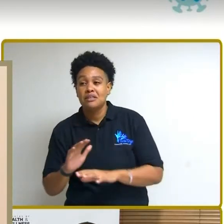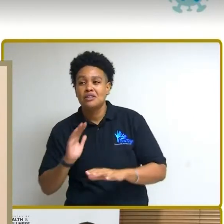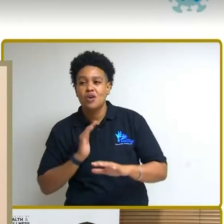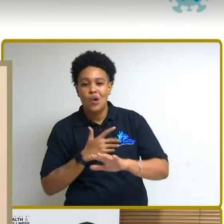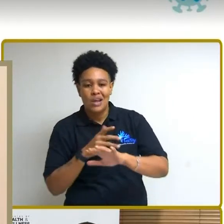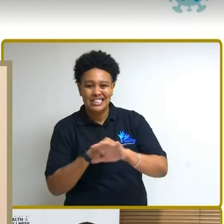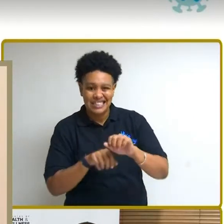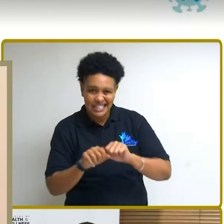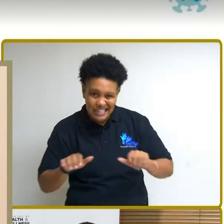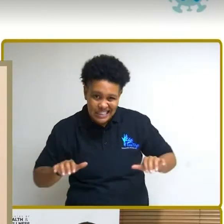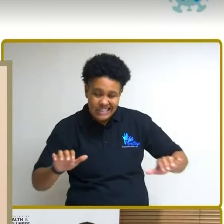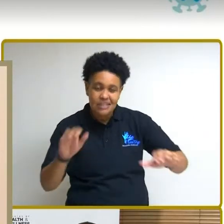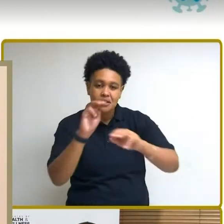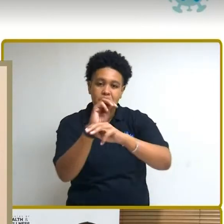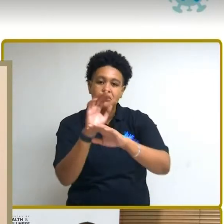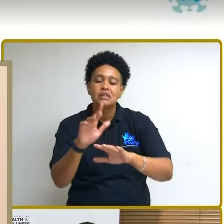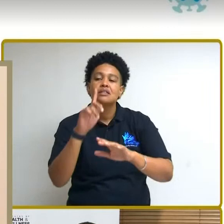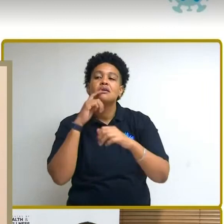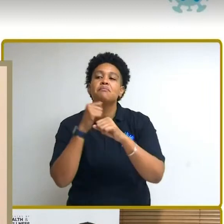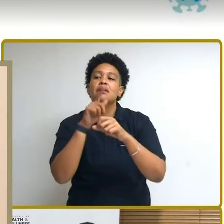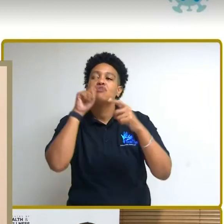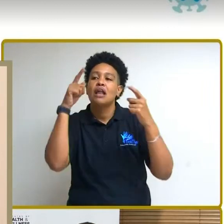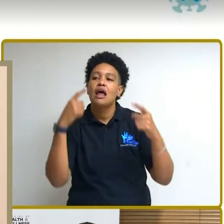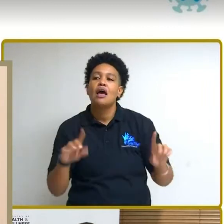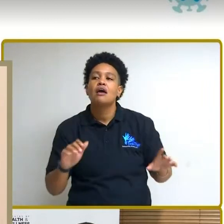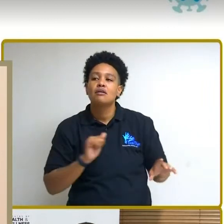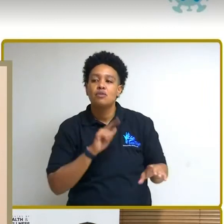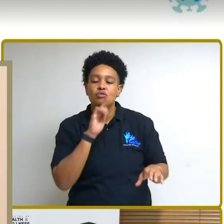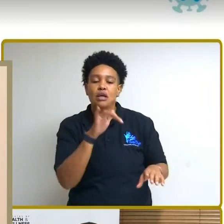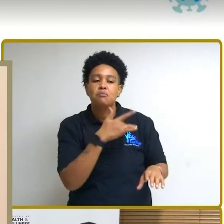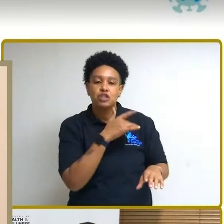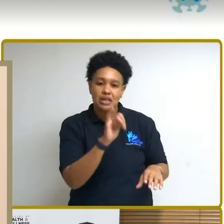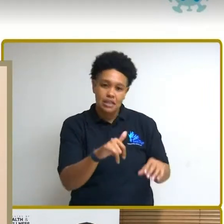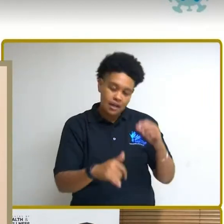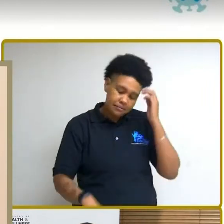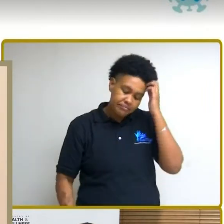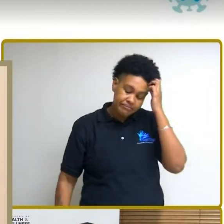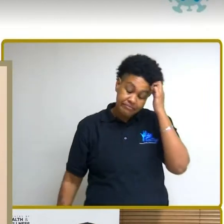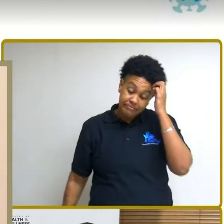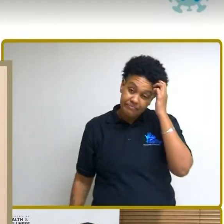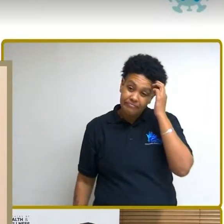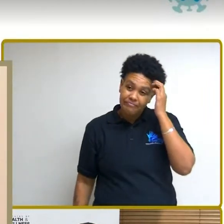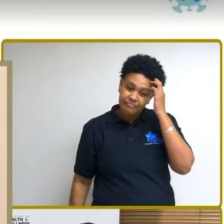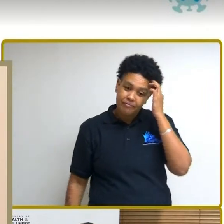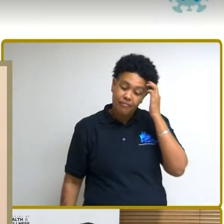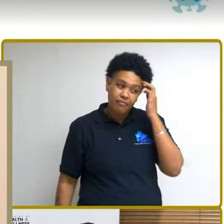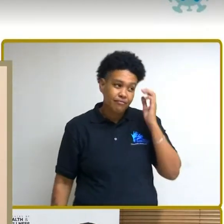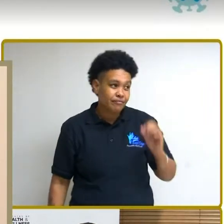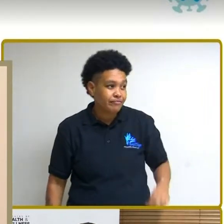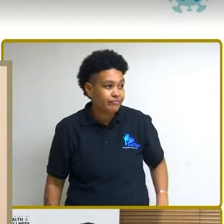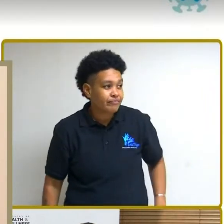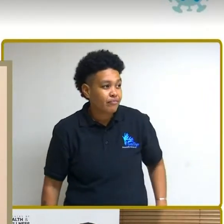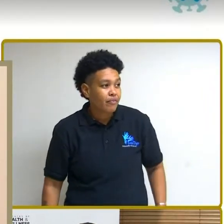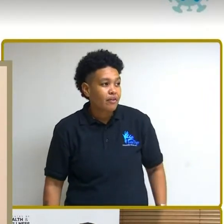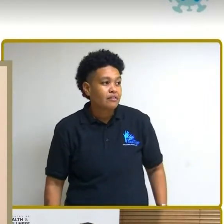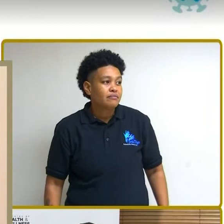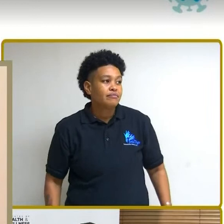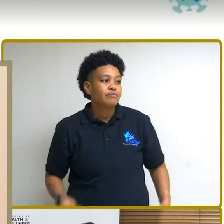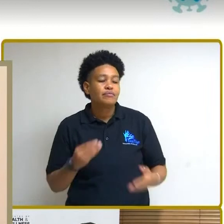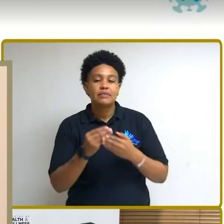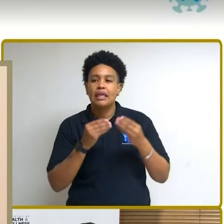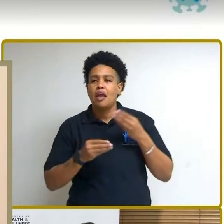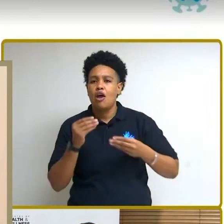very hard-working minister, made it happen, and we are grateful for that. Well, the economy is